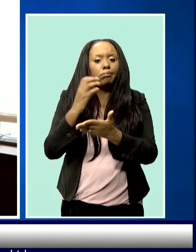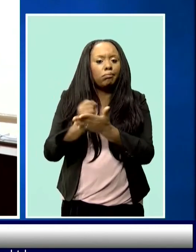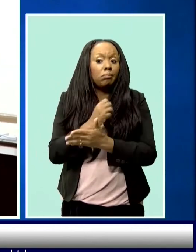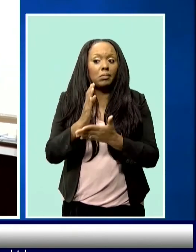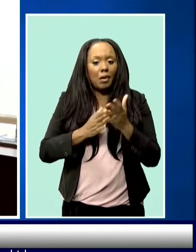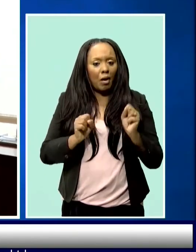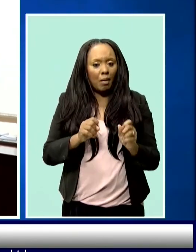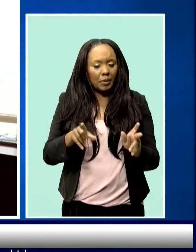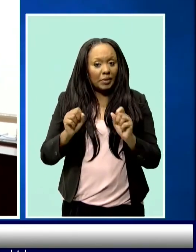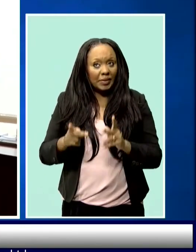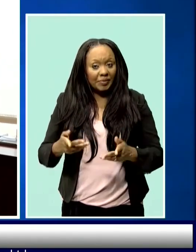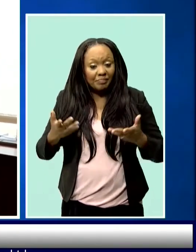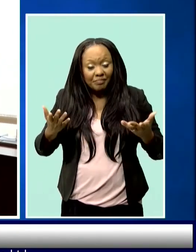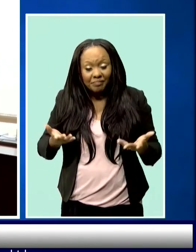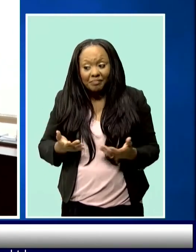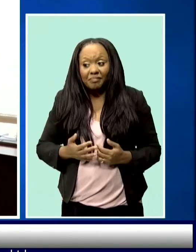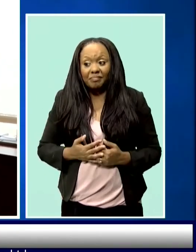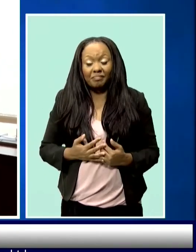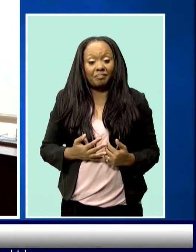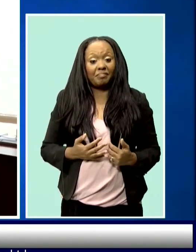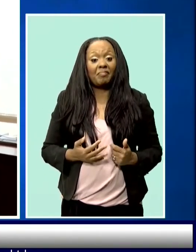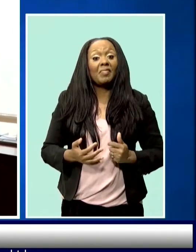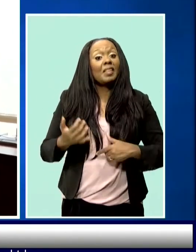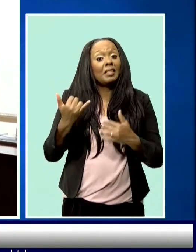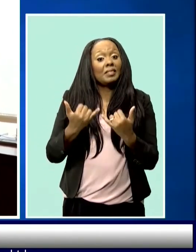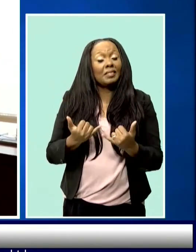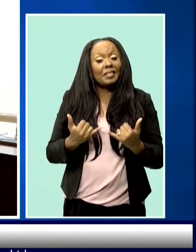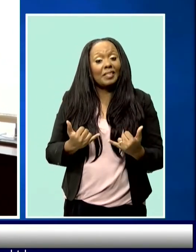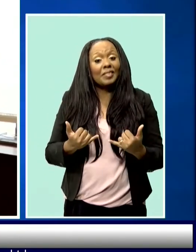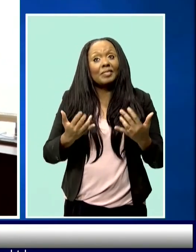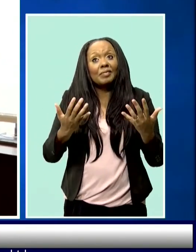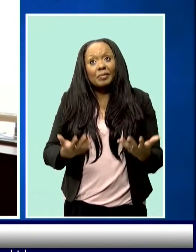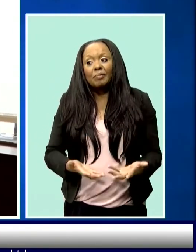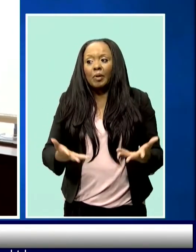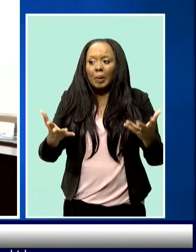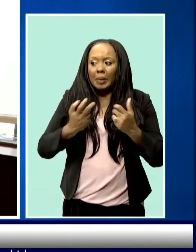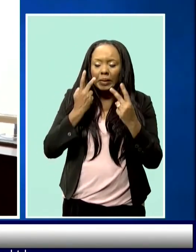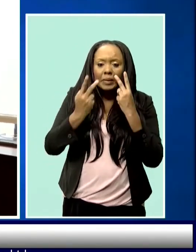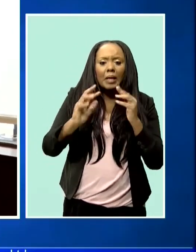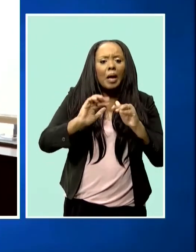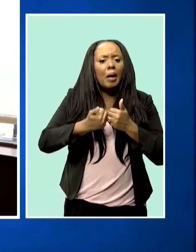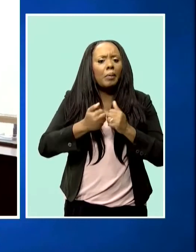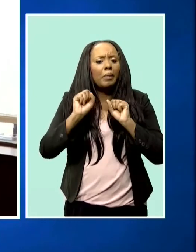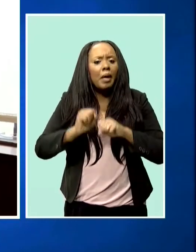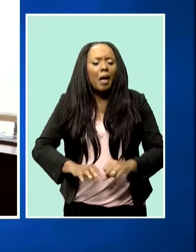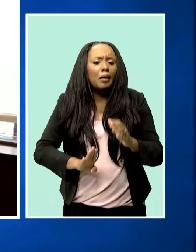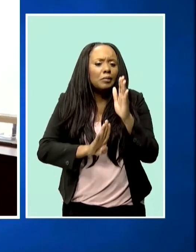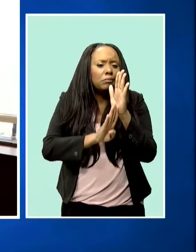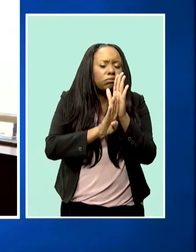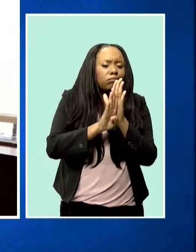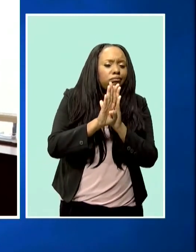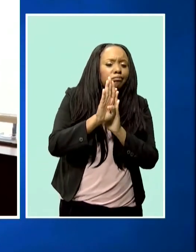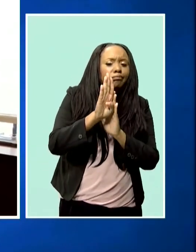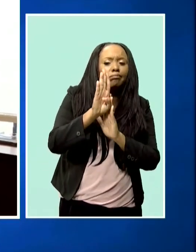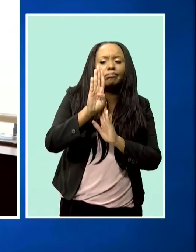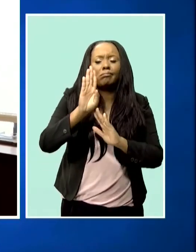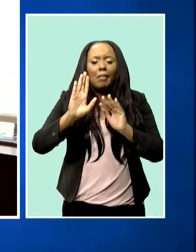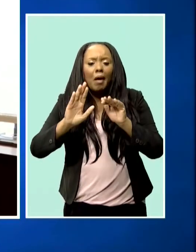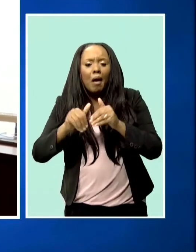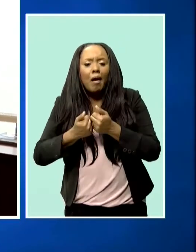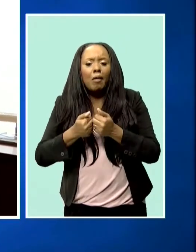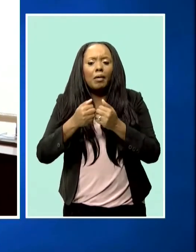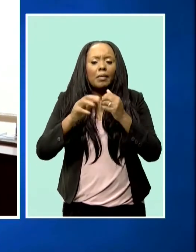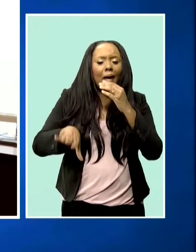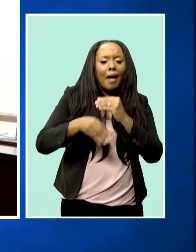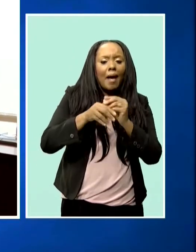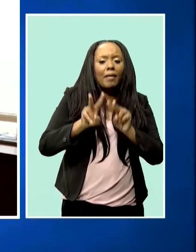those. So for now, it's basically look at how we can continue to grow, how we can continue to add shareholder value